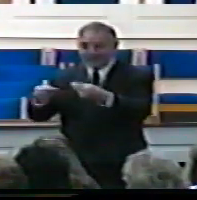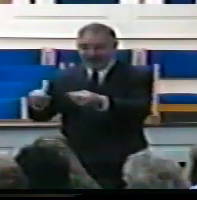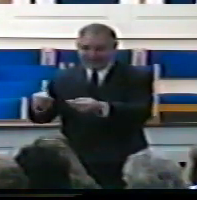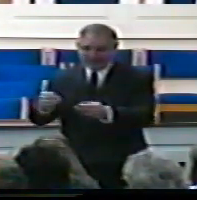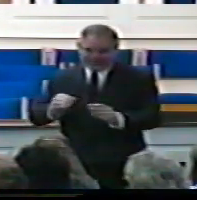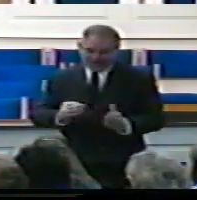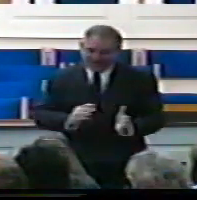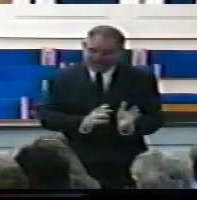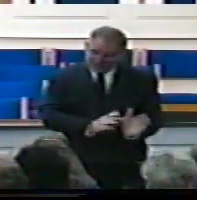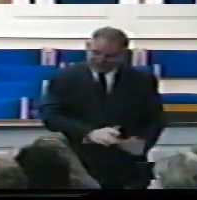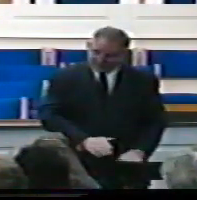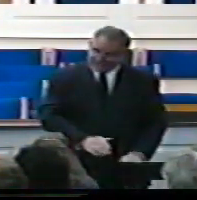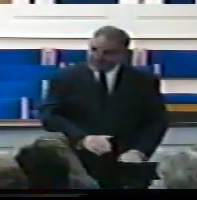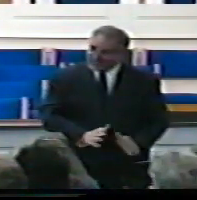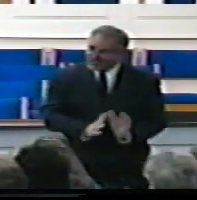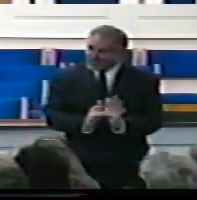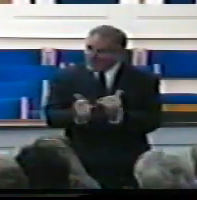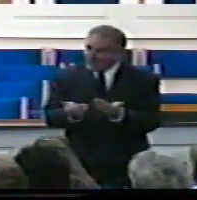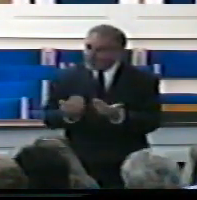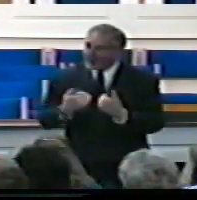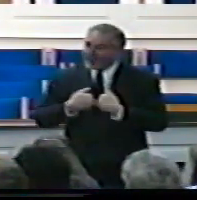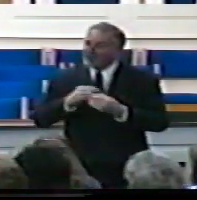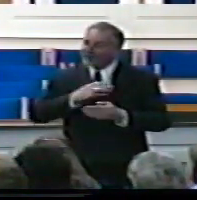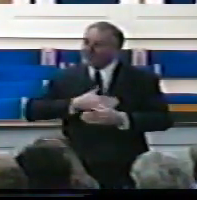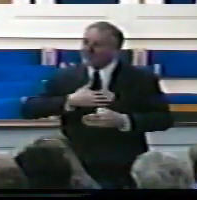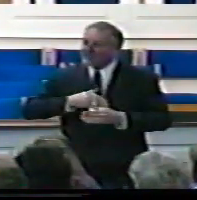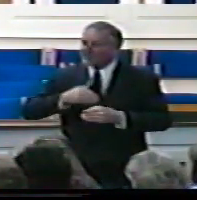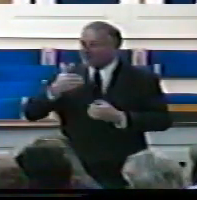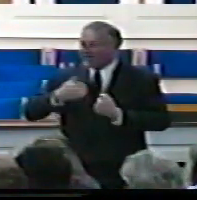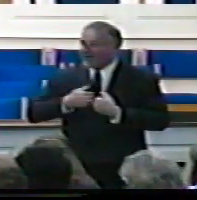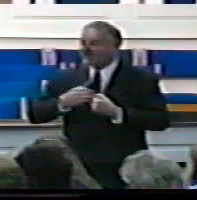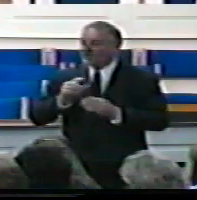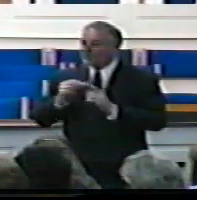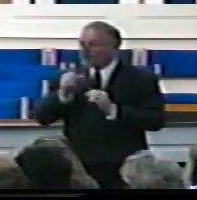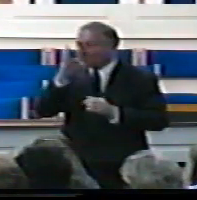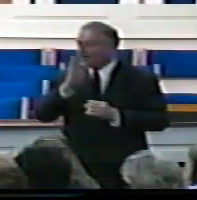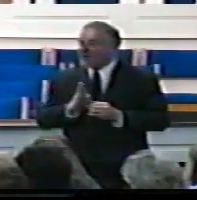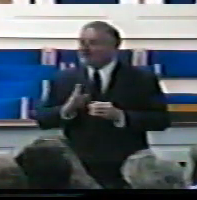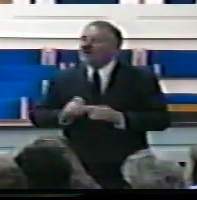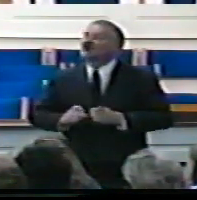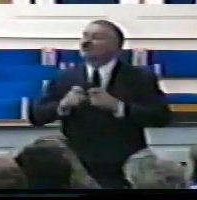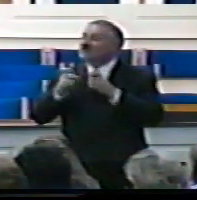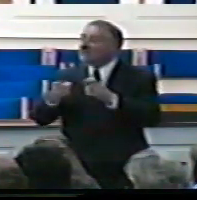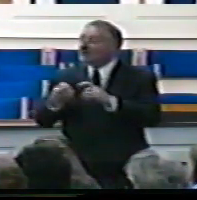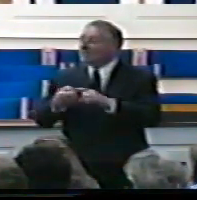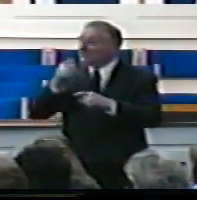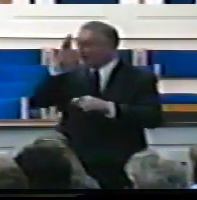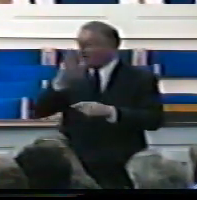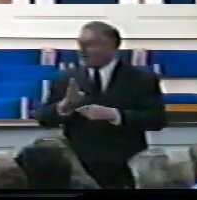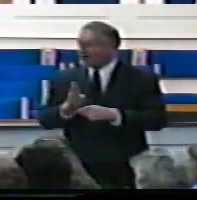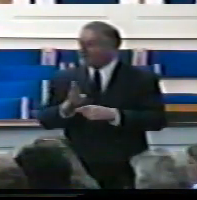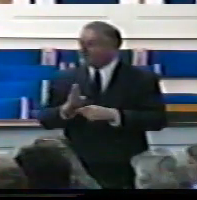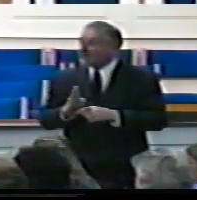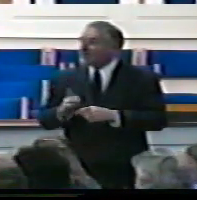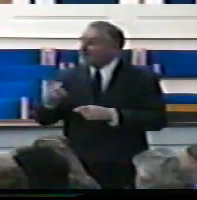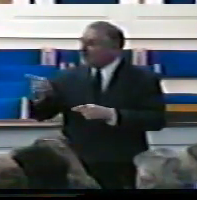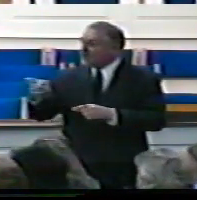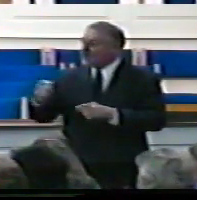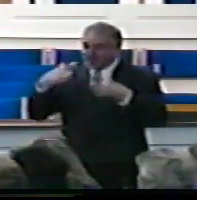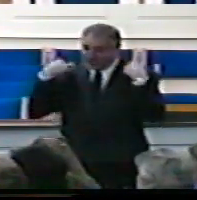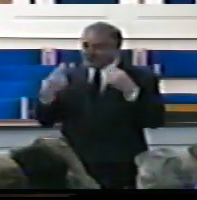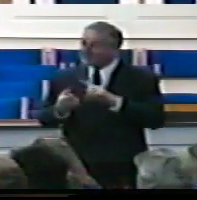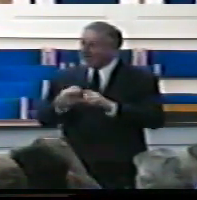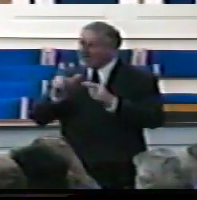have the privilege of having the Word of God as a valuable gift. Amen? Aren't you glad, Adolfo, in your language you have a copy of the Word of